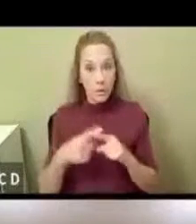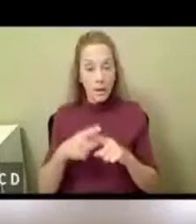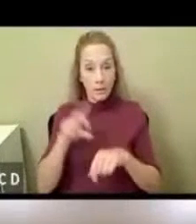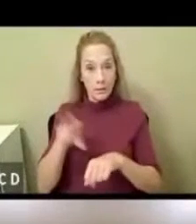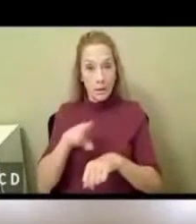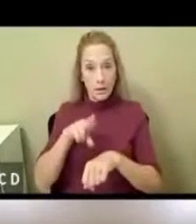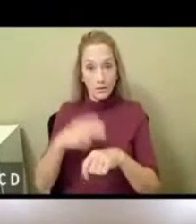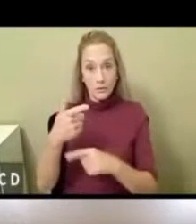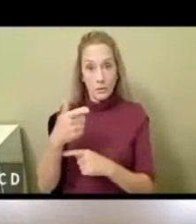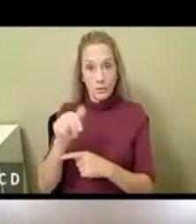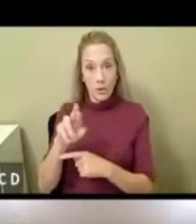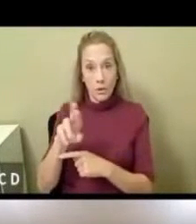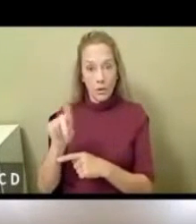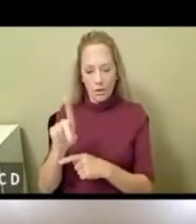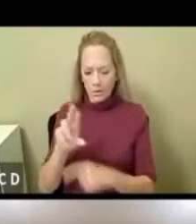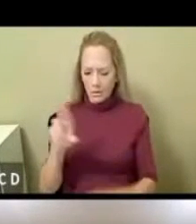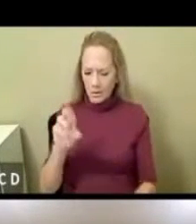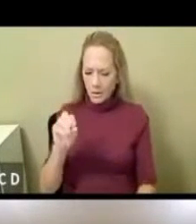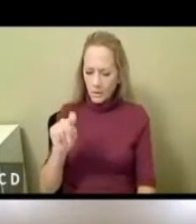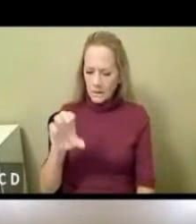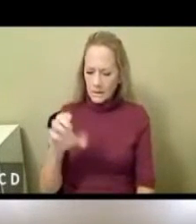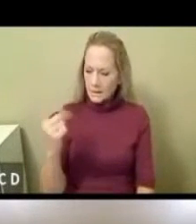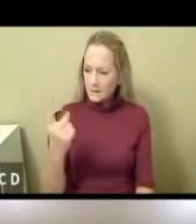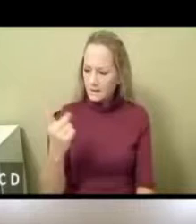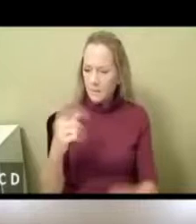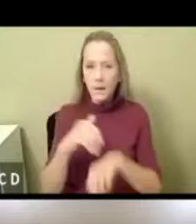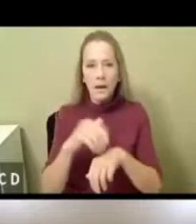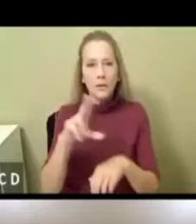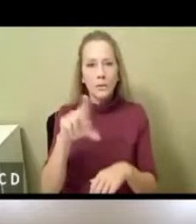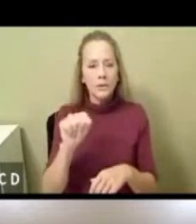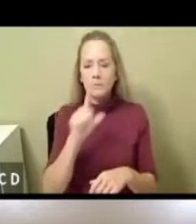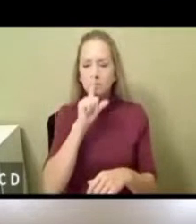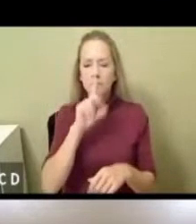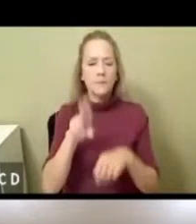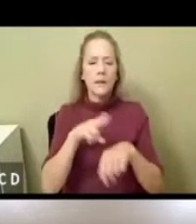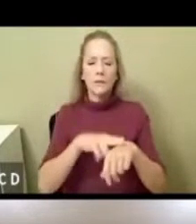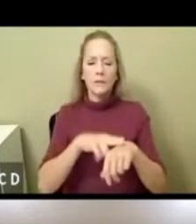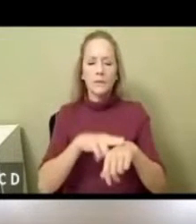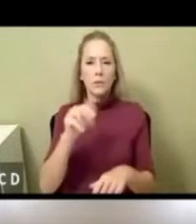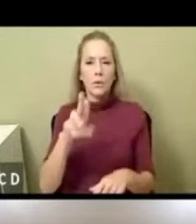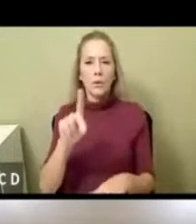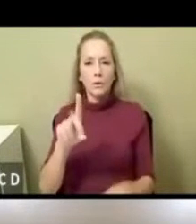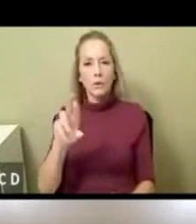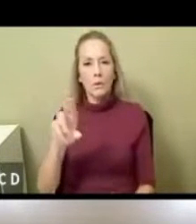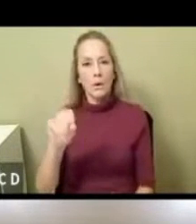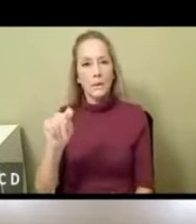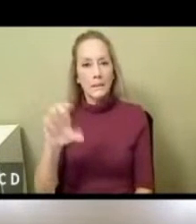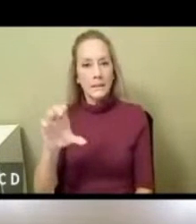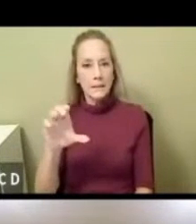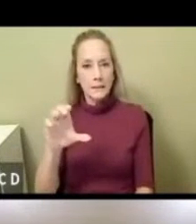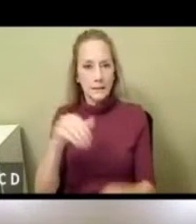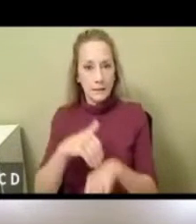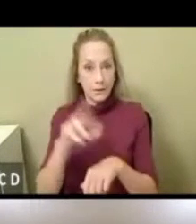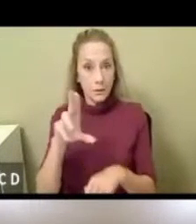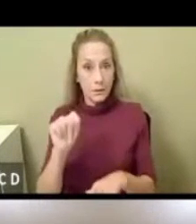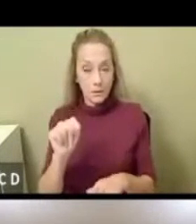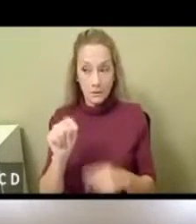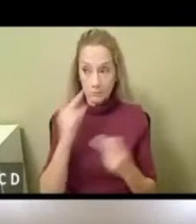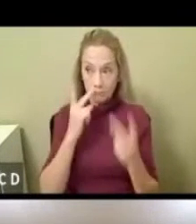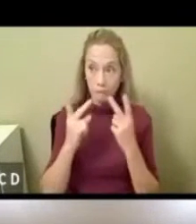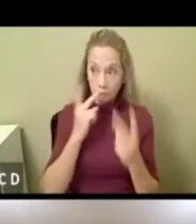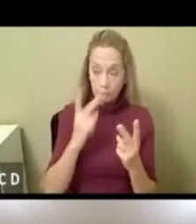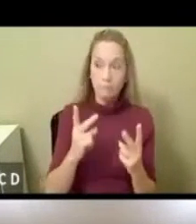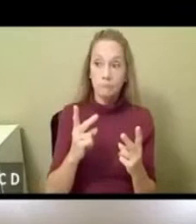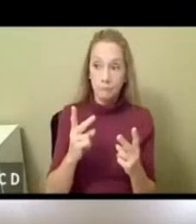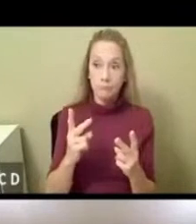the ROTC event, or whatever it was at UT, not National Guard, where, you know, and we see a lot of that where they